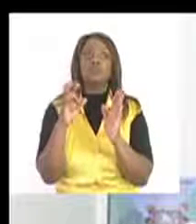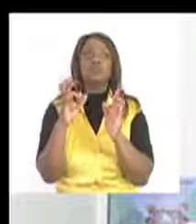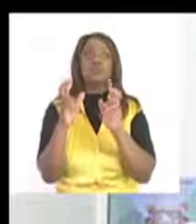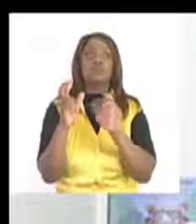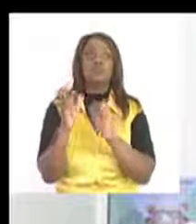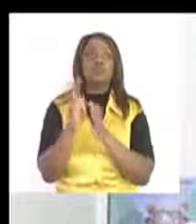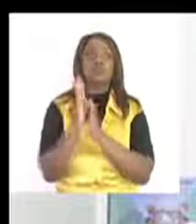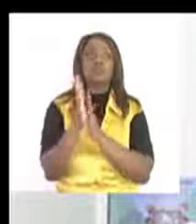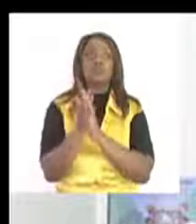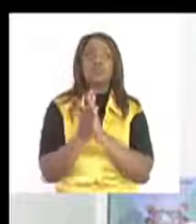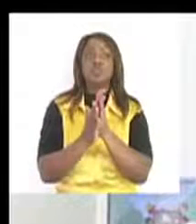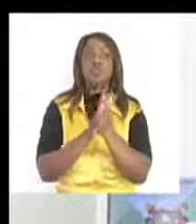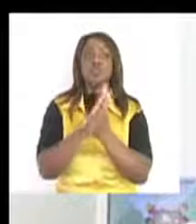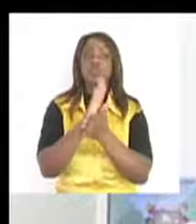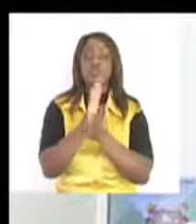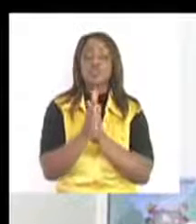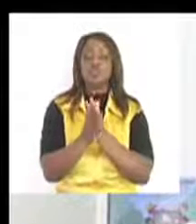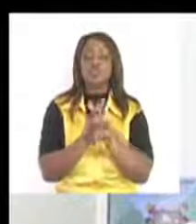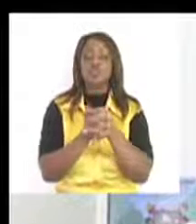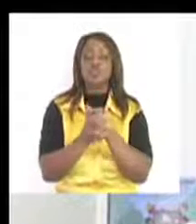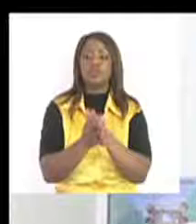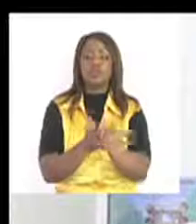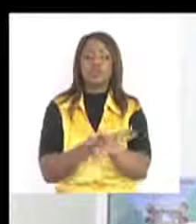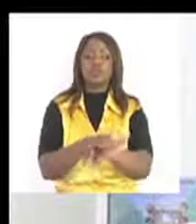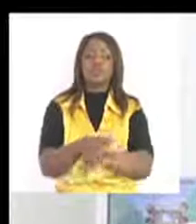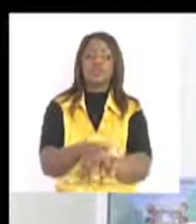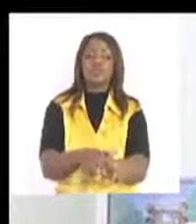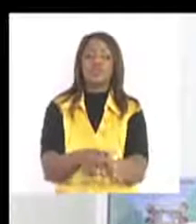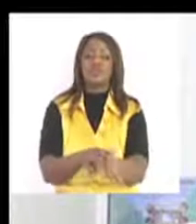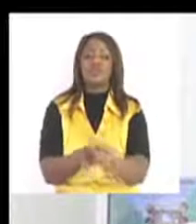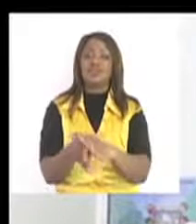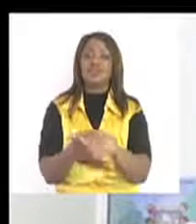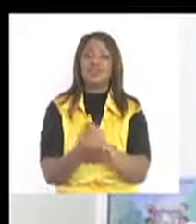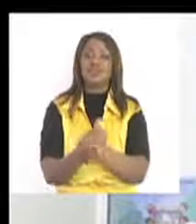Make sure all the parts of your hands are sanitized.